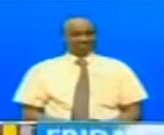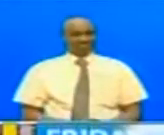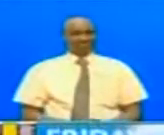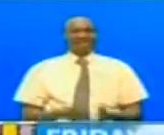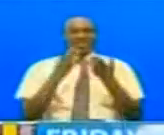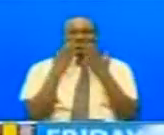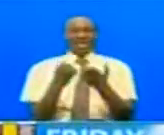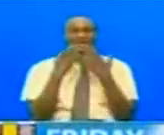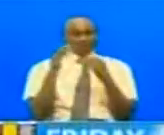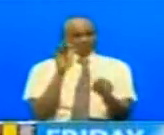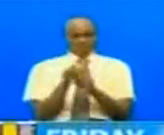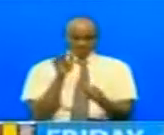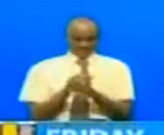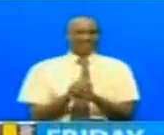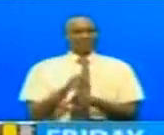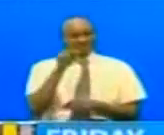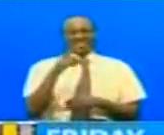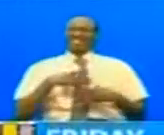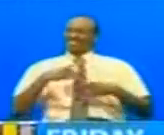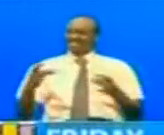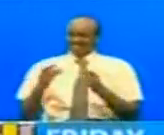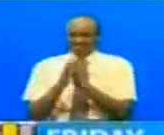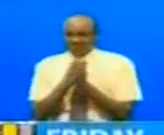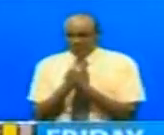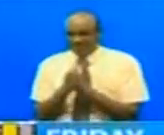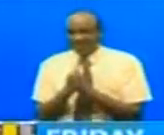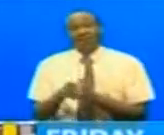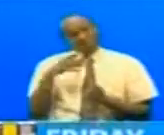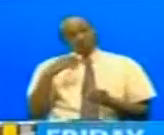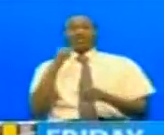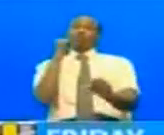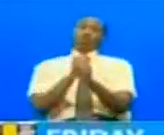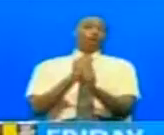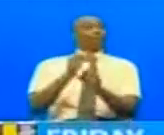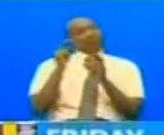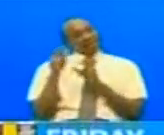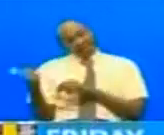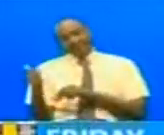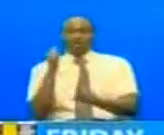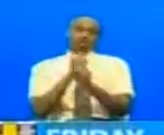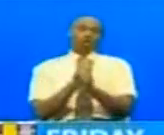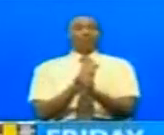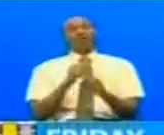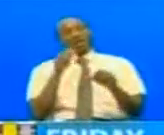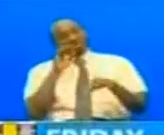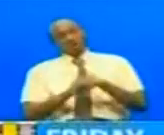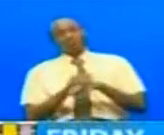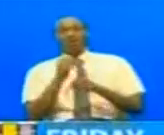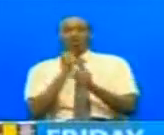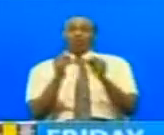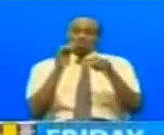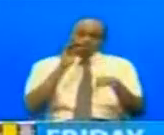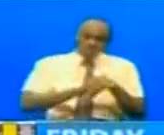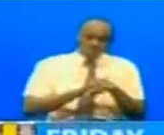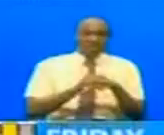Thank you very much, Kamche Menza, for that interesting story. Like you said, kazi ni kazi. Kazi ni kazi. Kazi, hakuna kazi mzuri, mbaya. Mbaya. Uh-huh.